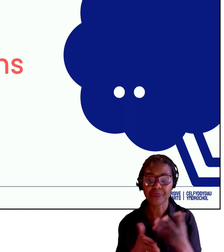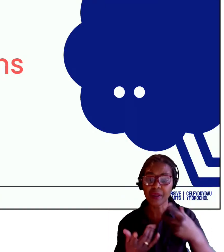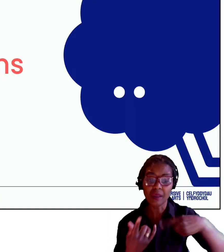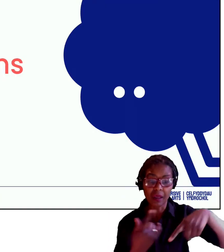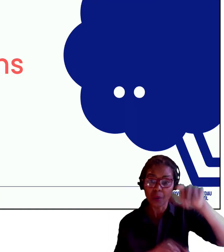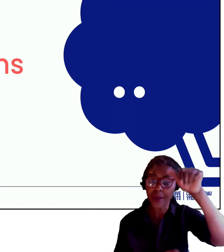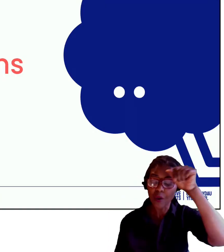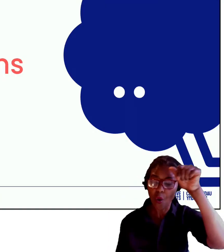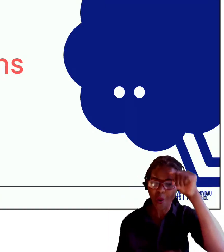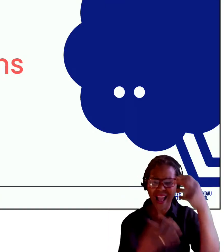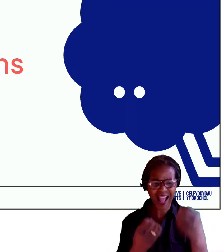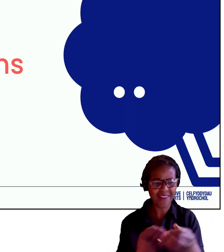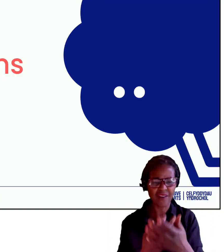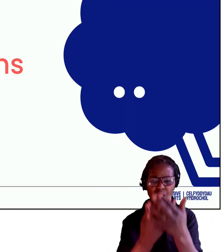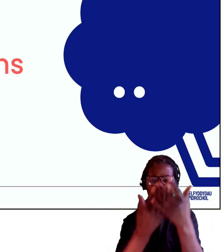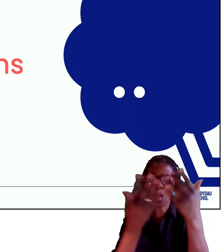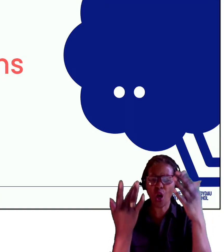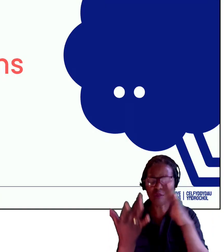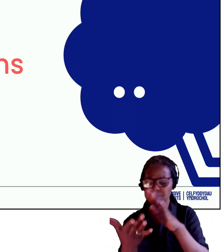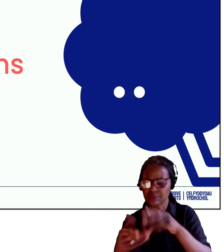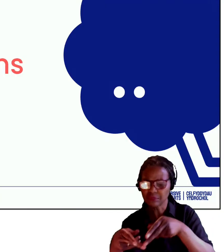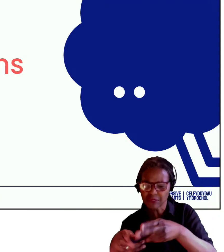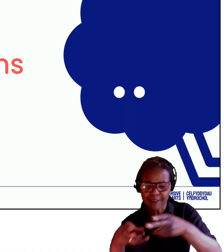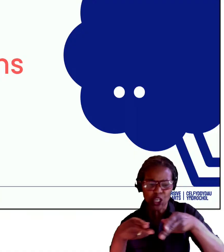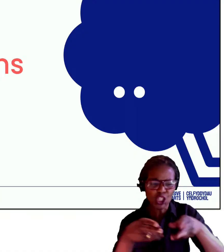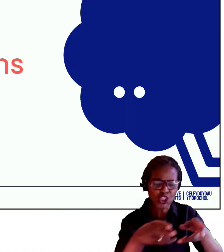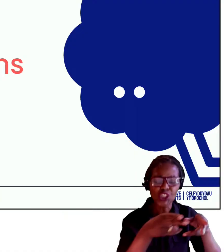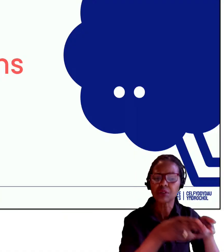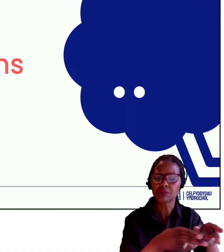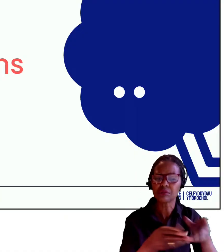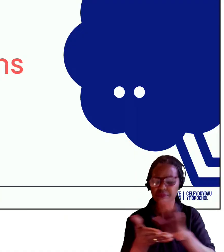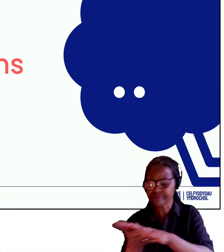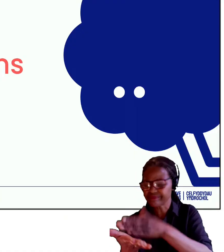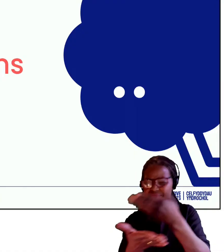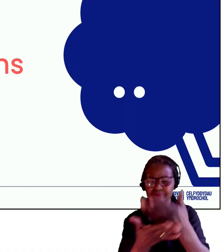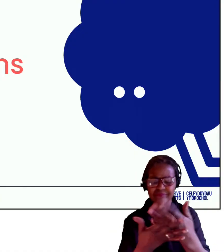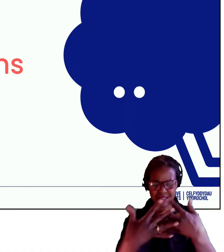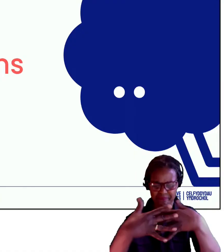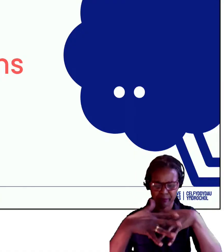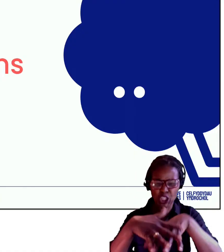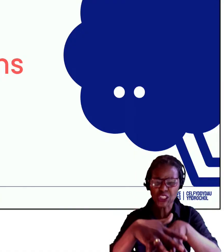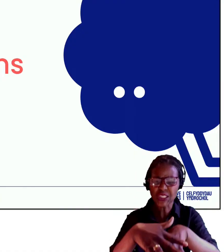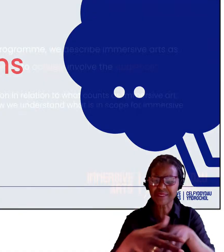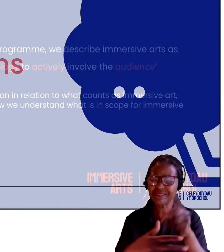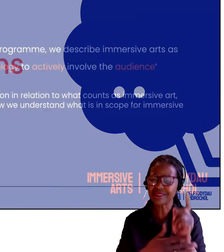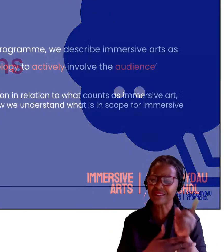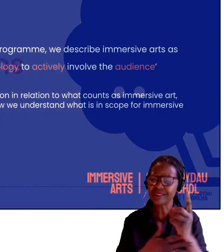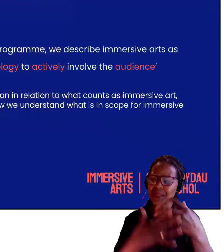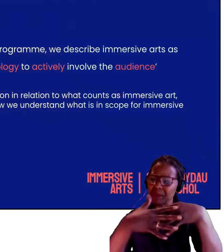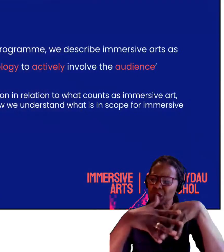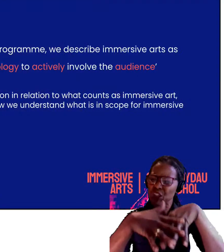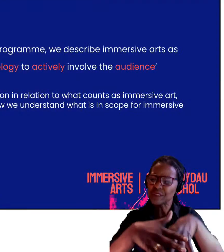and interpretations of the word immersive. We could talk about it all day, probably.